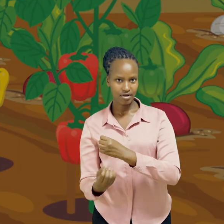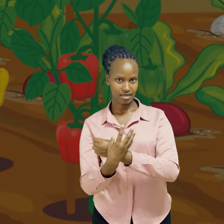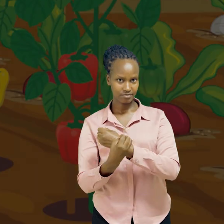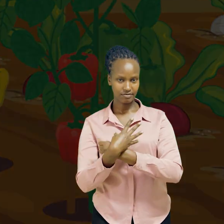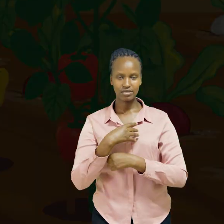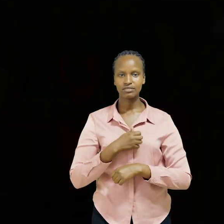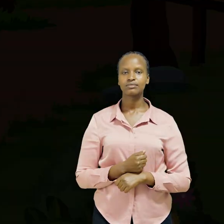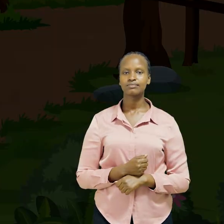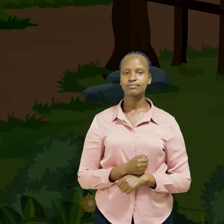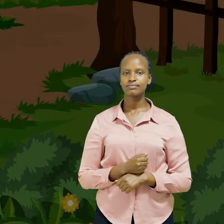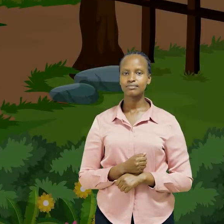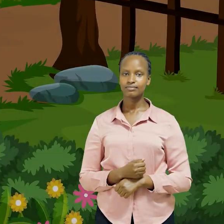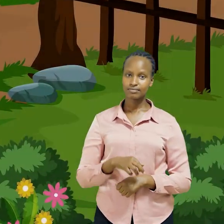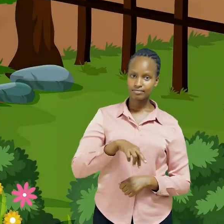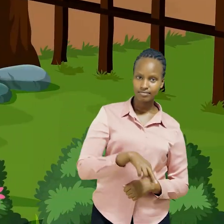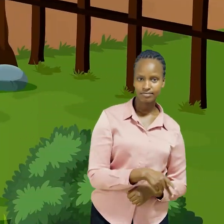advice.